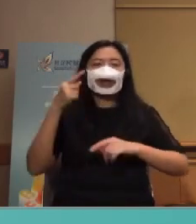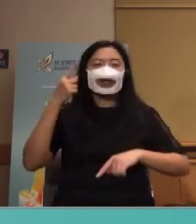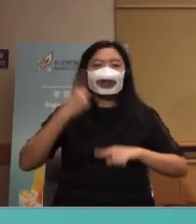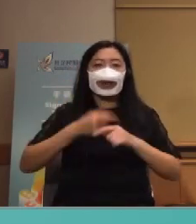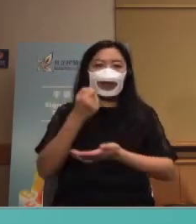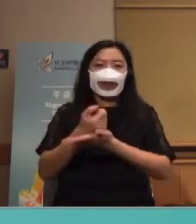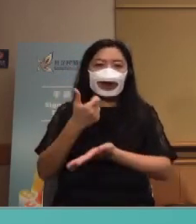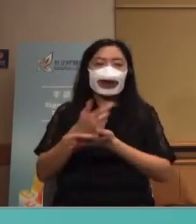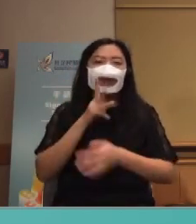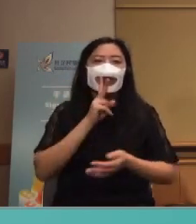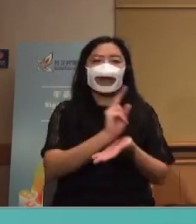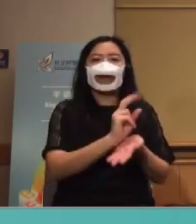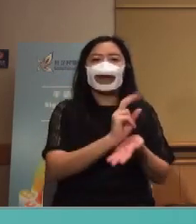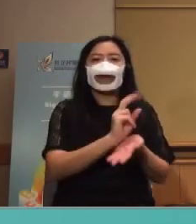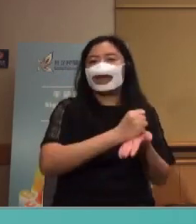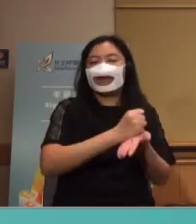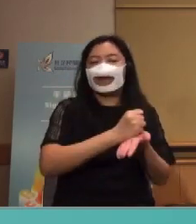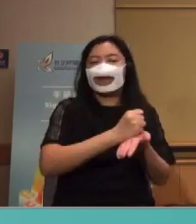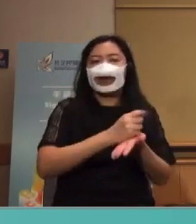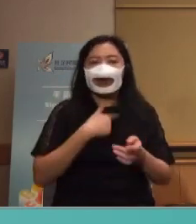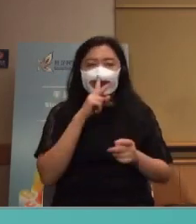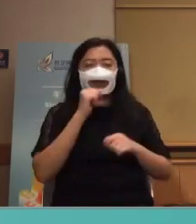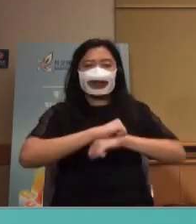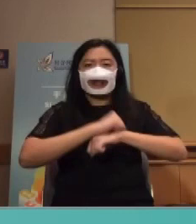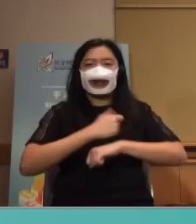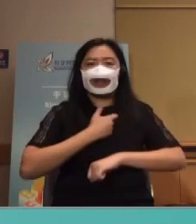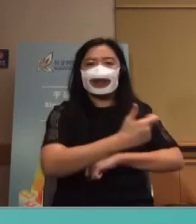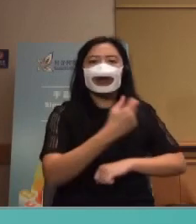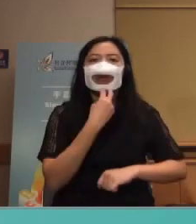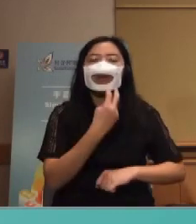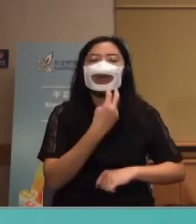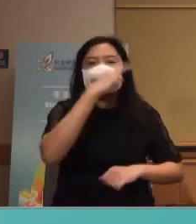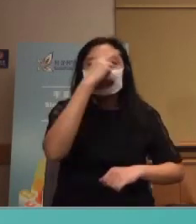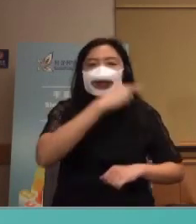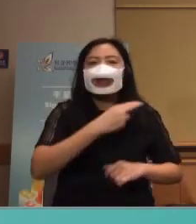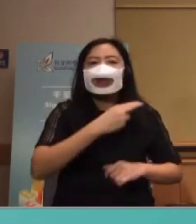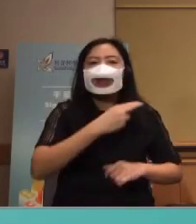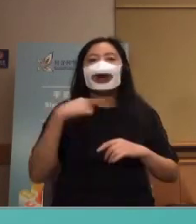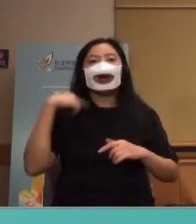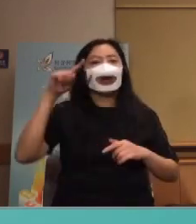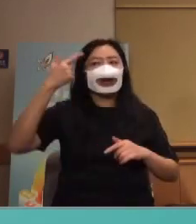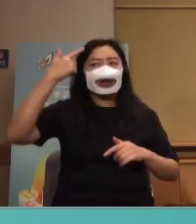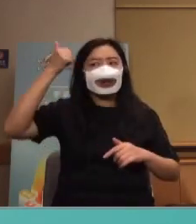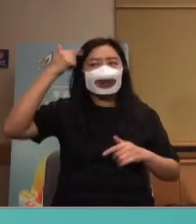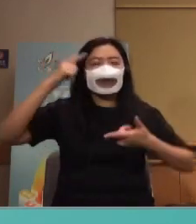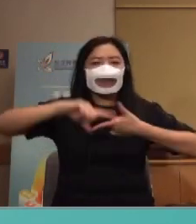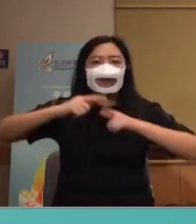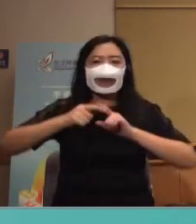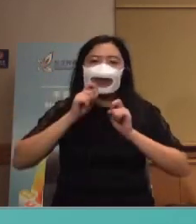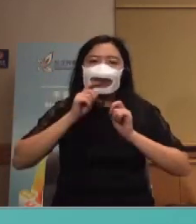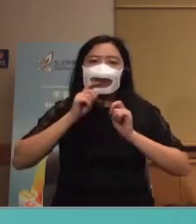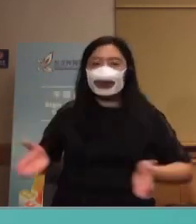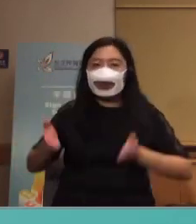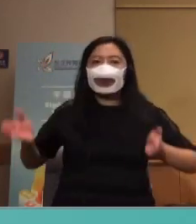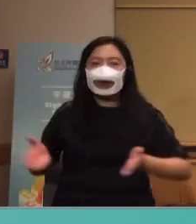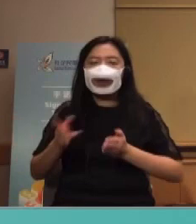to touch and nudge and poke people at individual decision-making so that they can correct their behavior, perhaps,